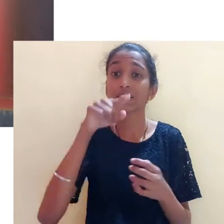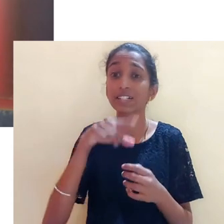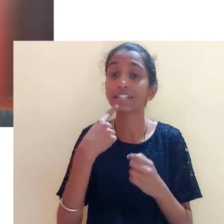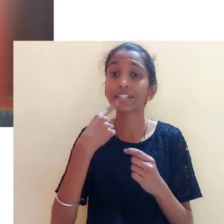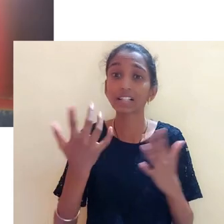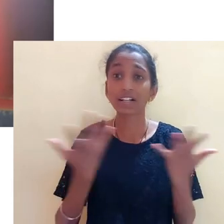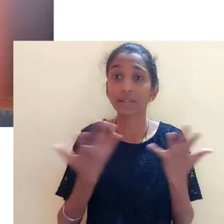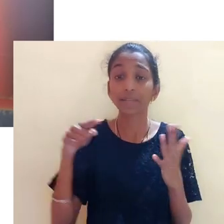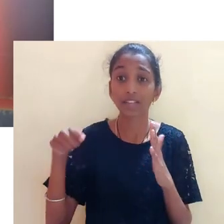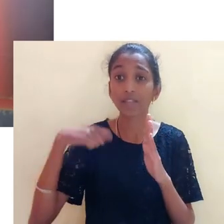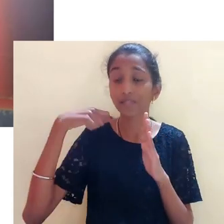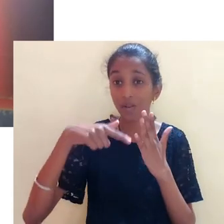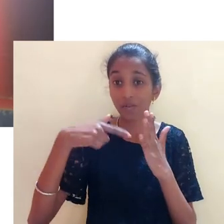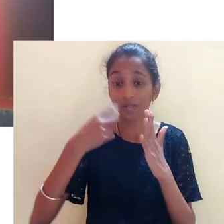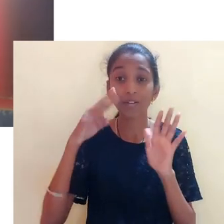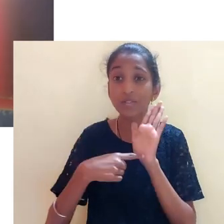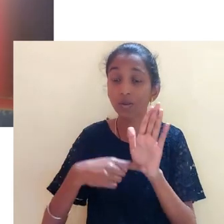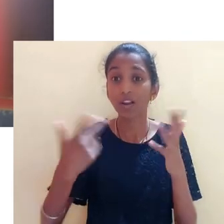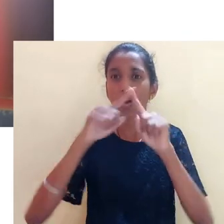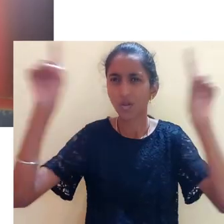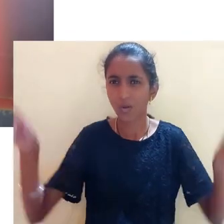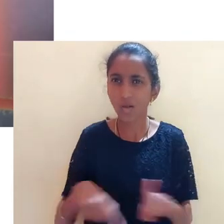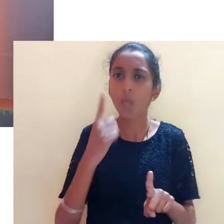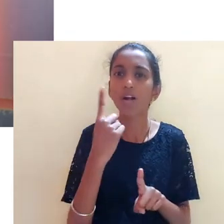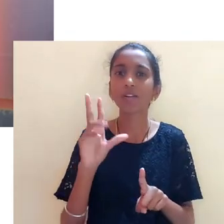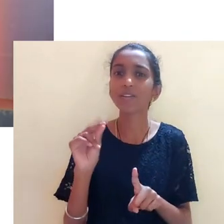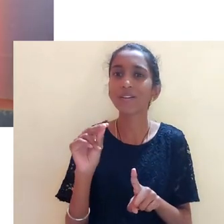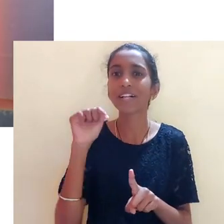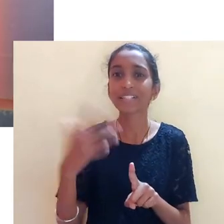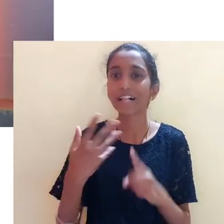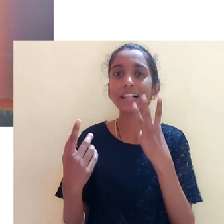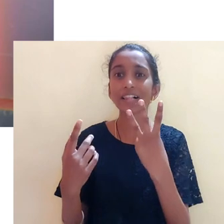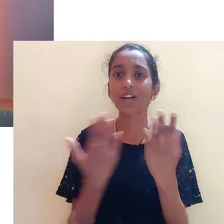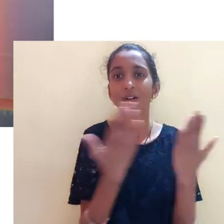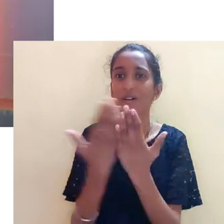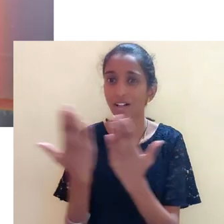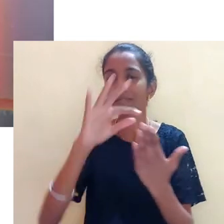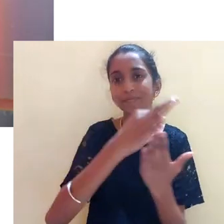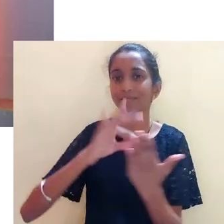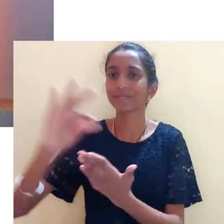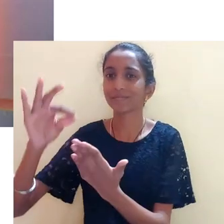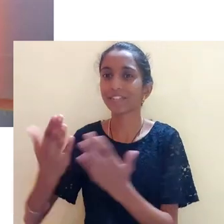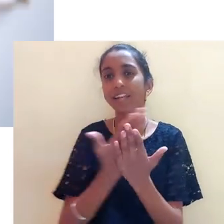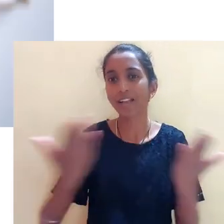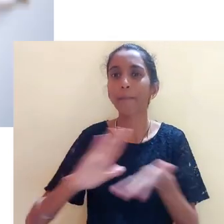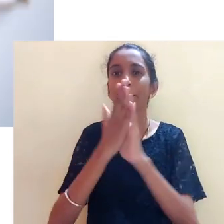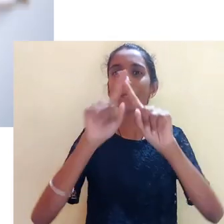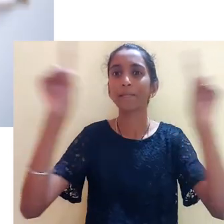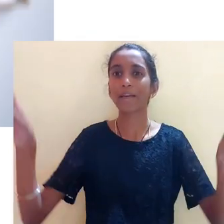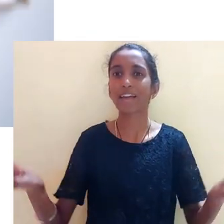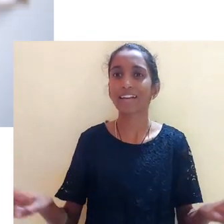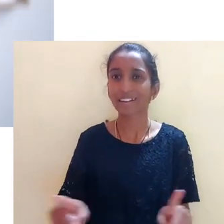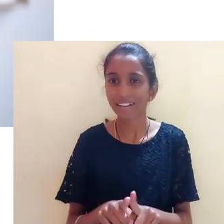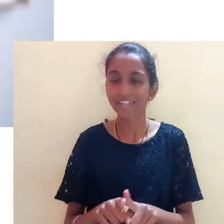you actually that this is not one large piece of cloth. Mm. So they've actually stitched together 3 panels, right? Mm. To make up this